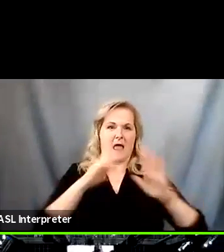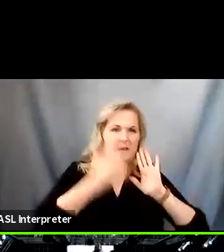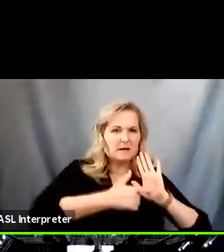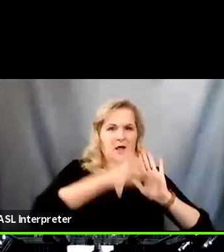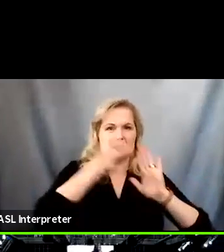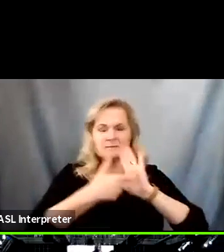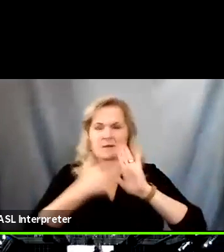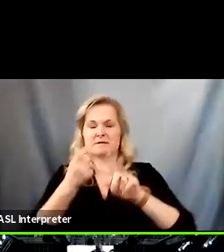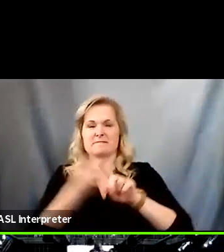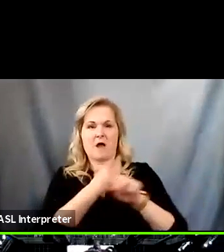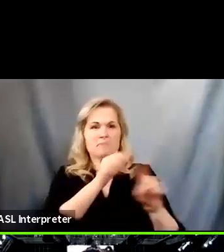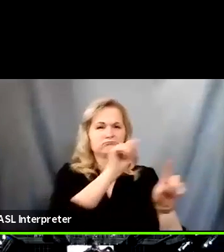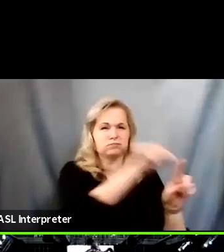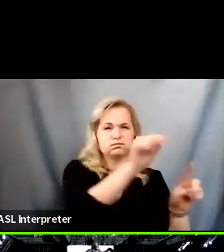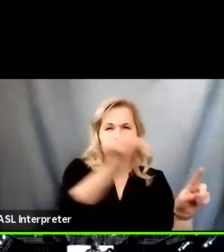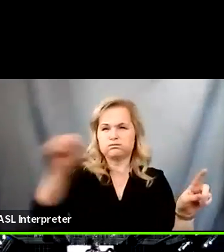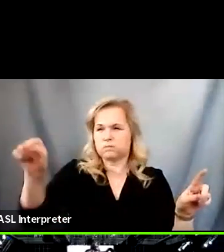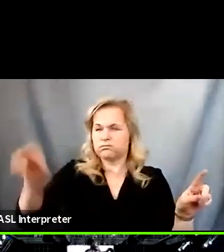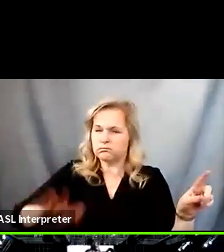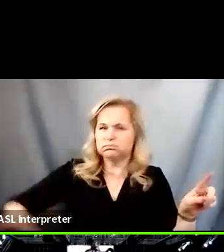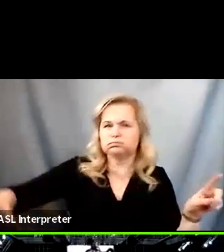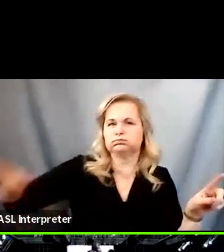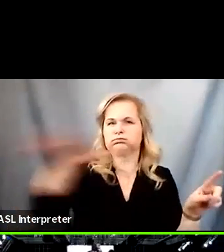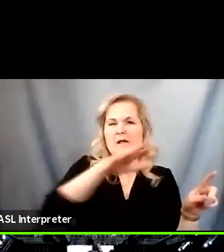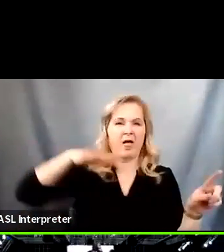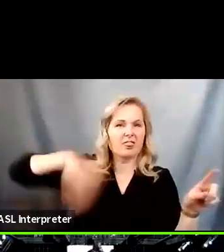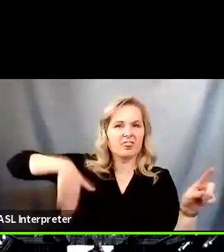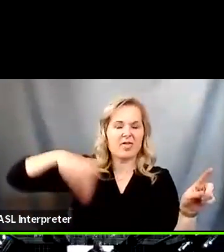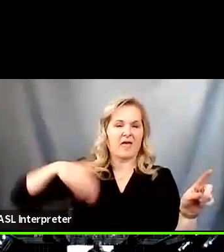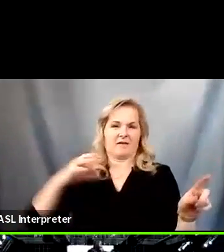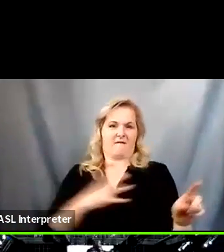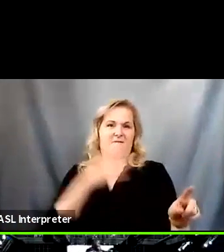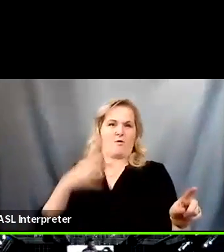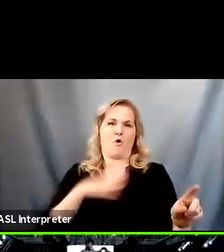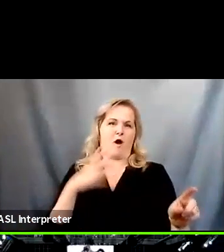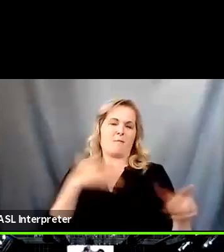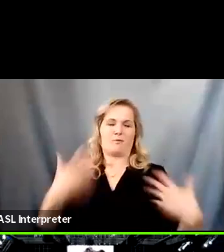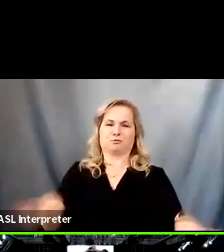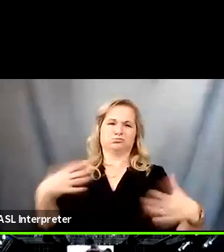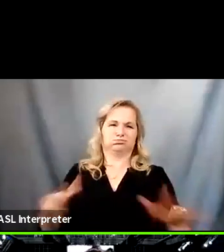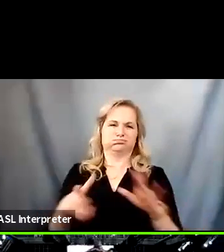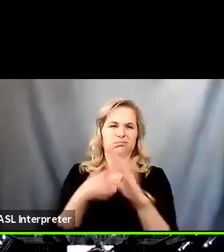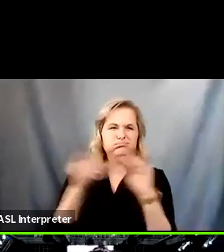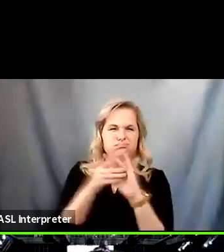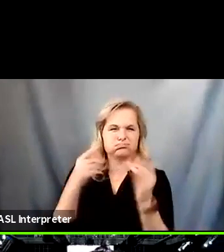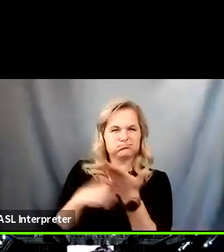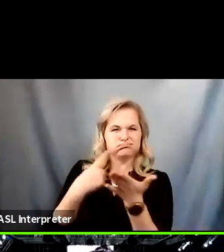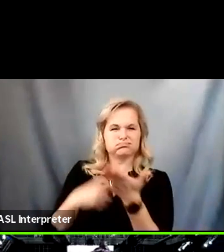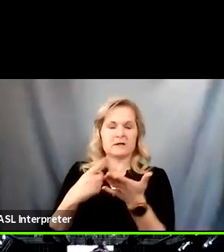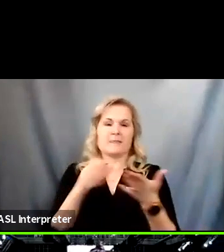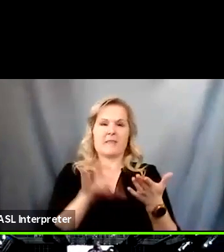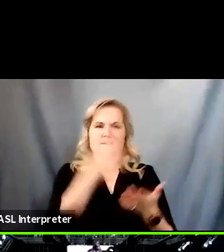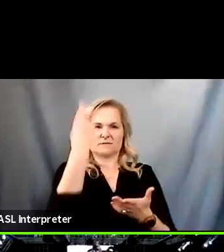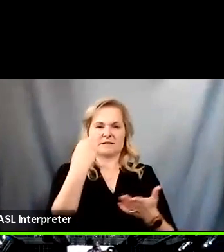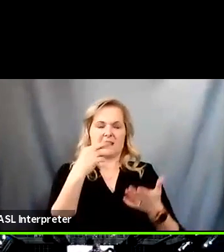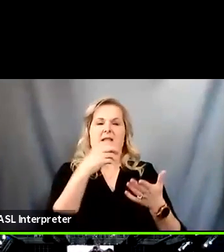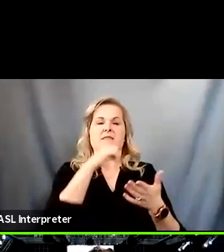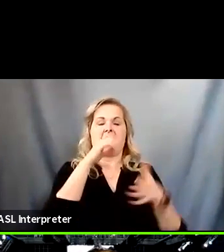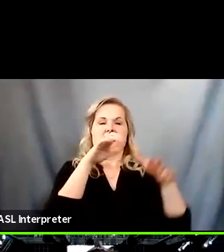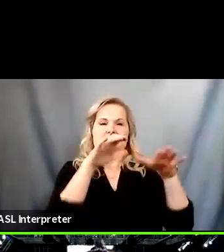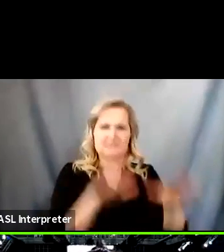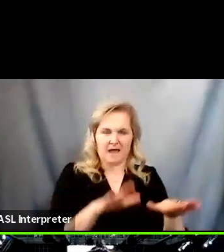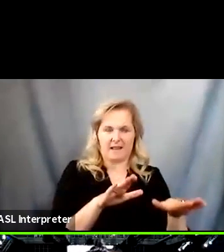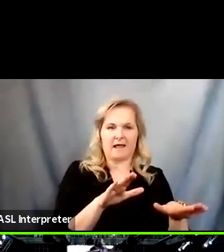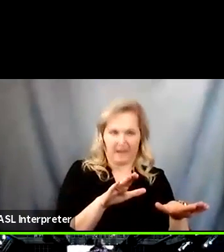different places, right? We haven't even gotten into the formal juicy conversation. There's a reason why our unsettling dramaturgy meetings